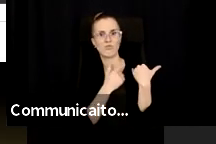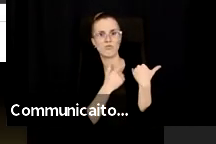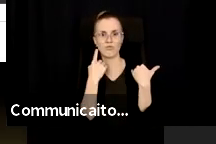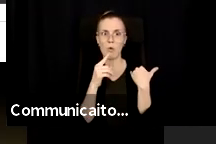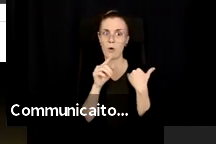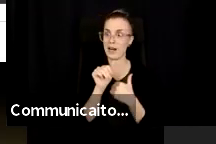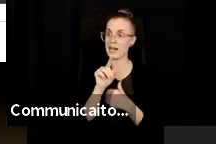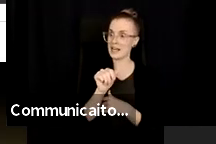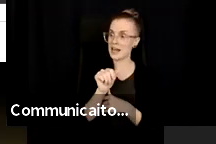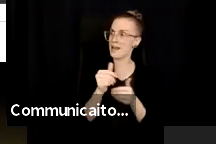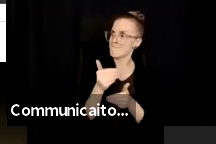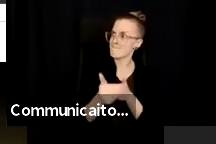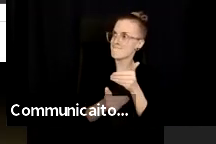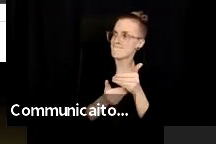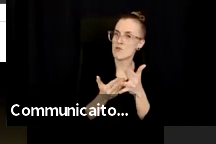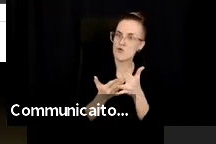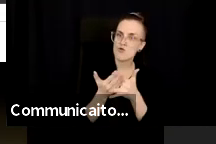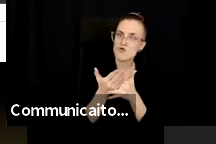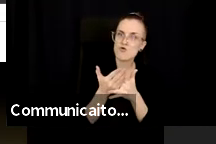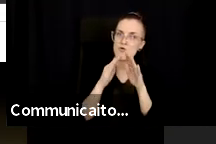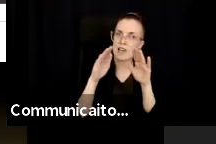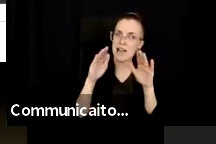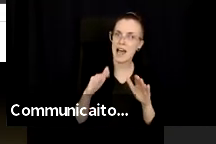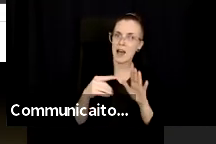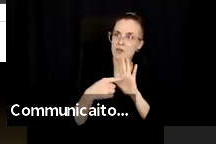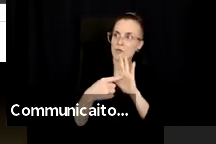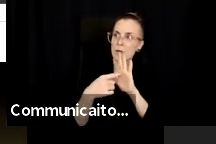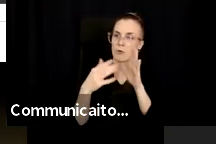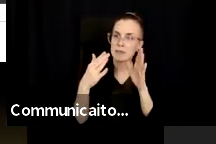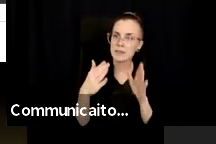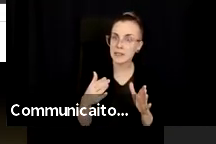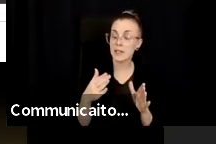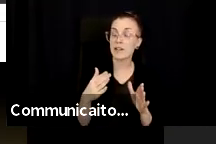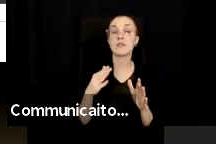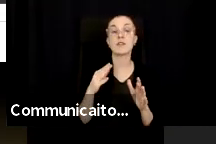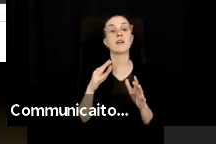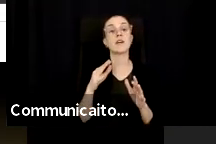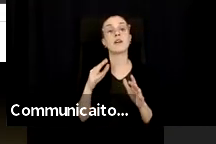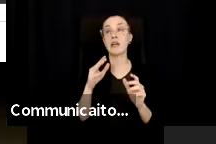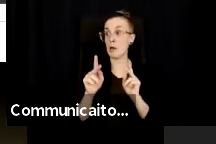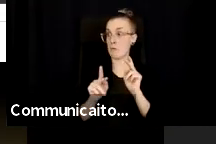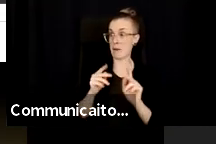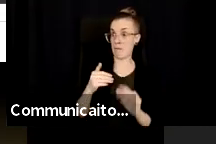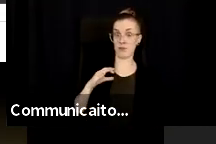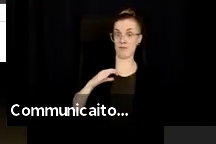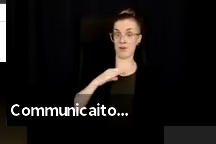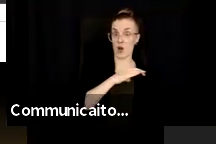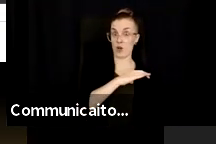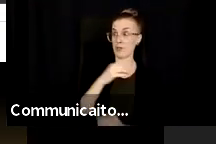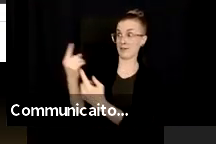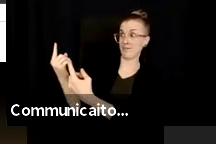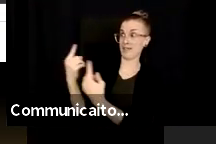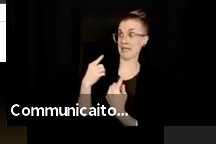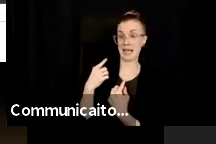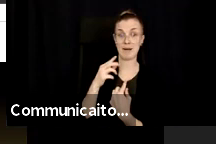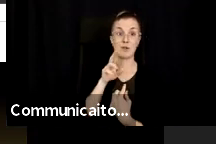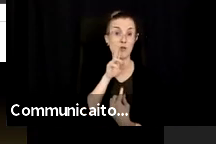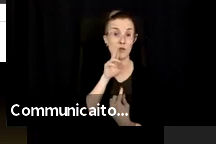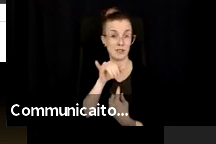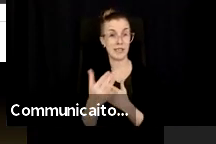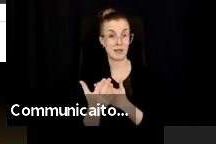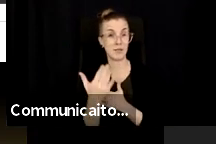Representatives. Members of the Congress came to Houston on that morning to hear